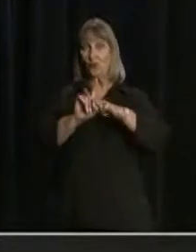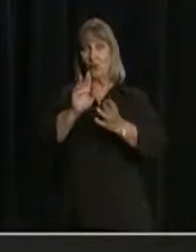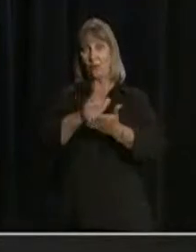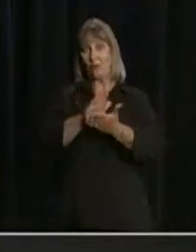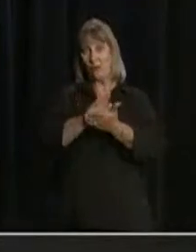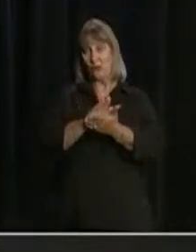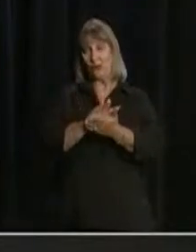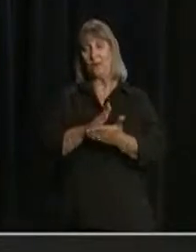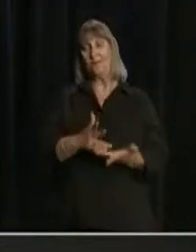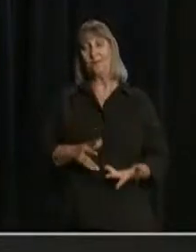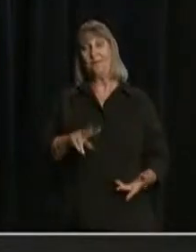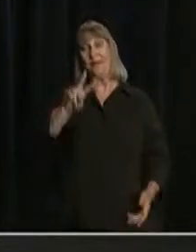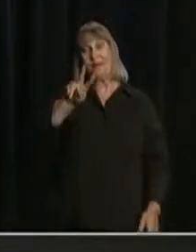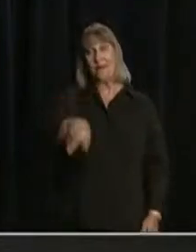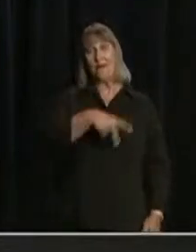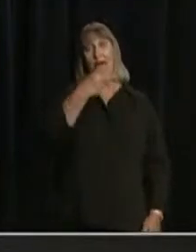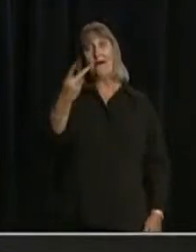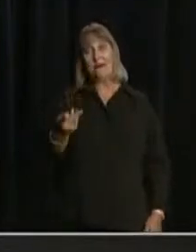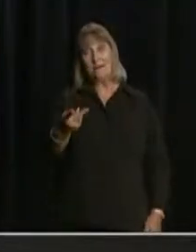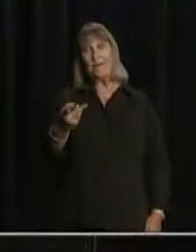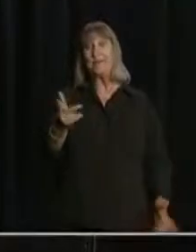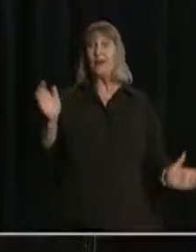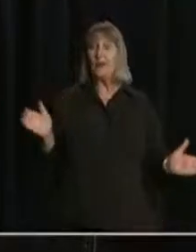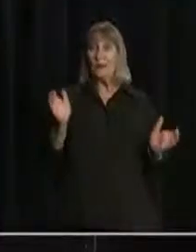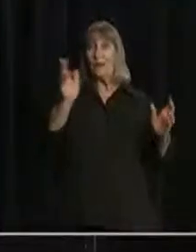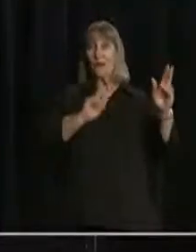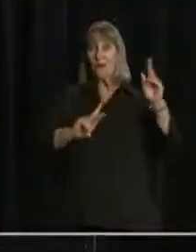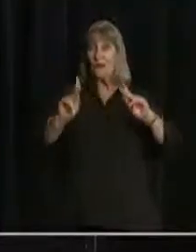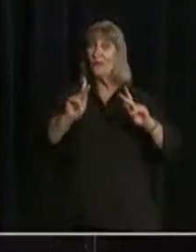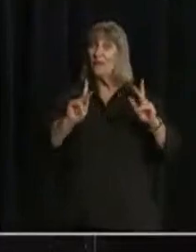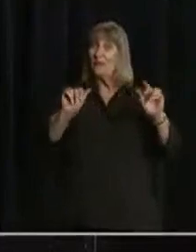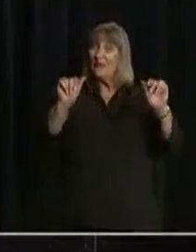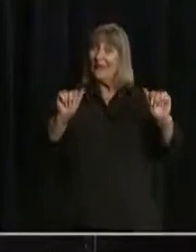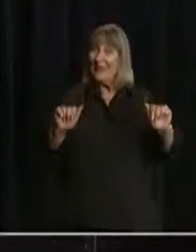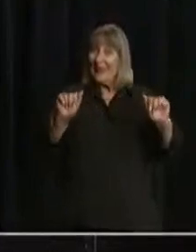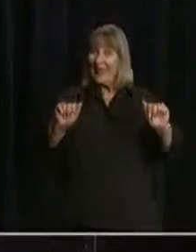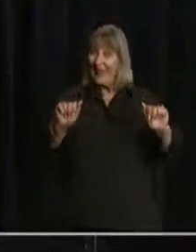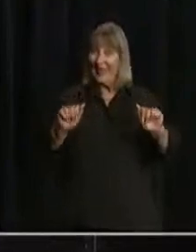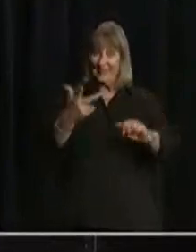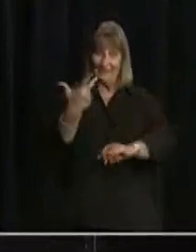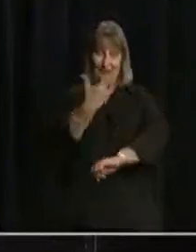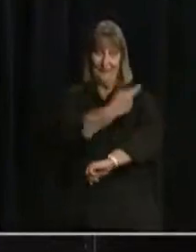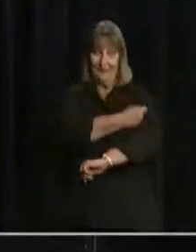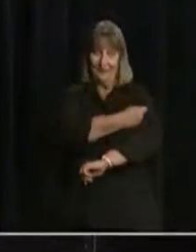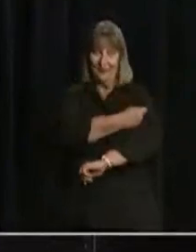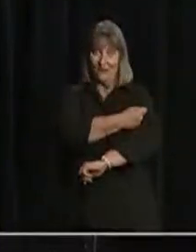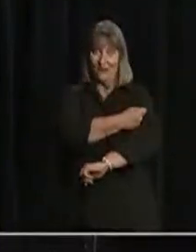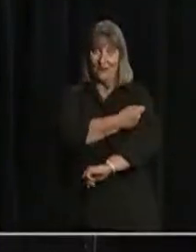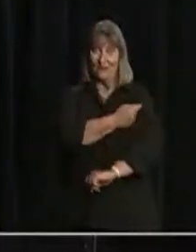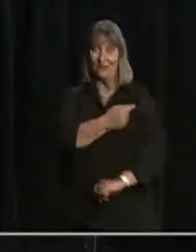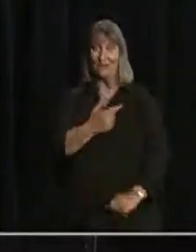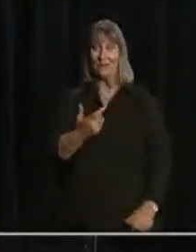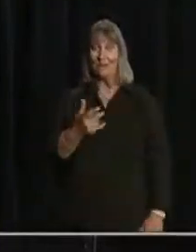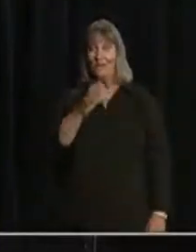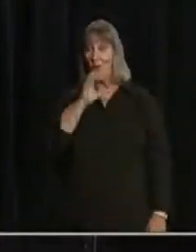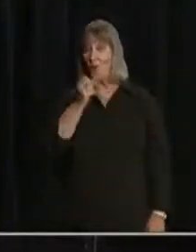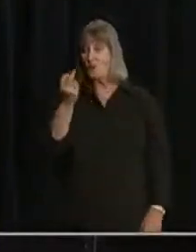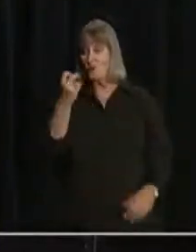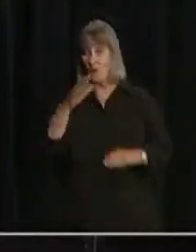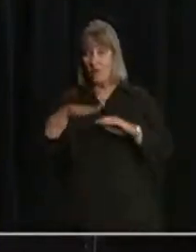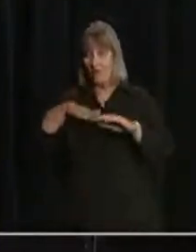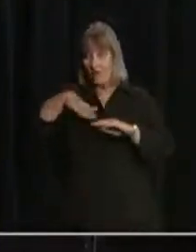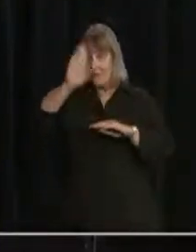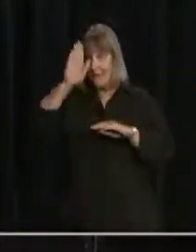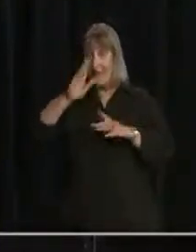comment is that we are encouraging folks, for those who are eligible, especially those that are back in